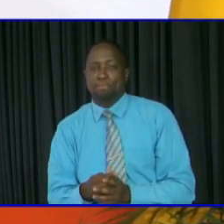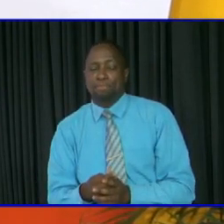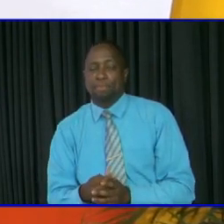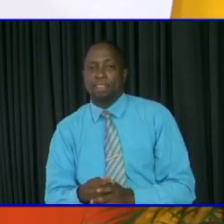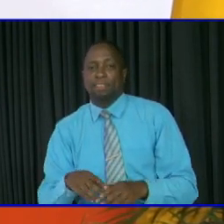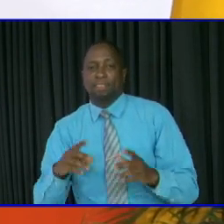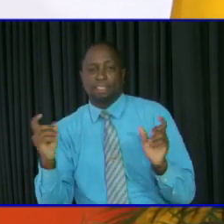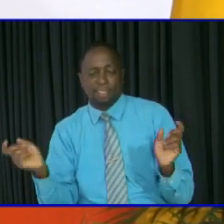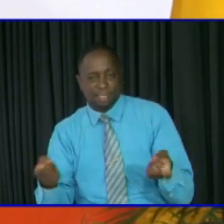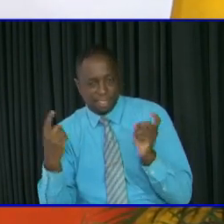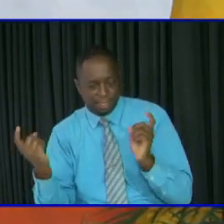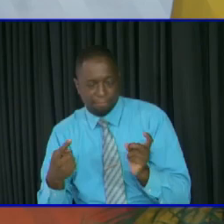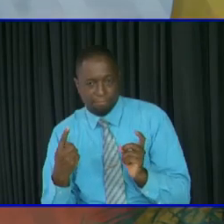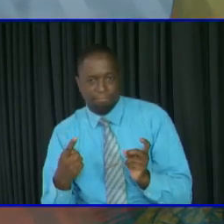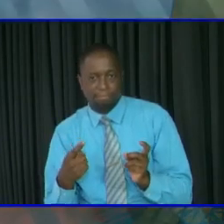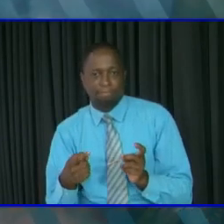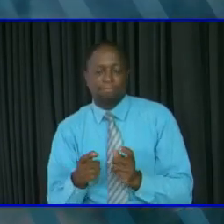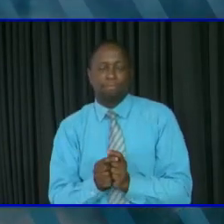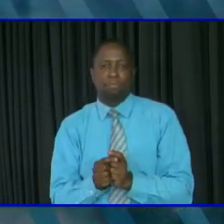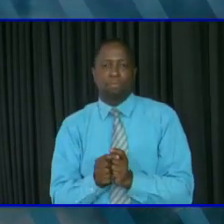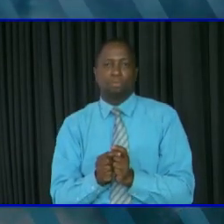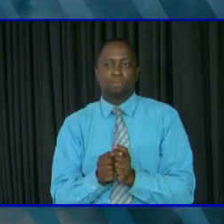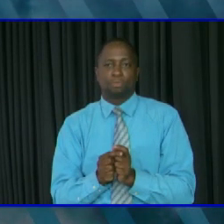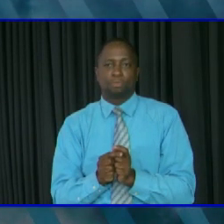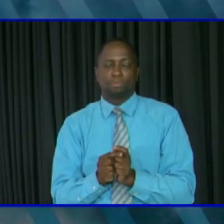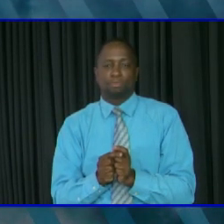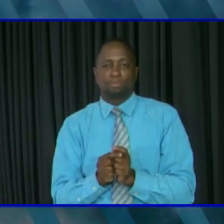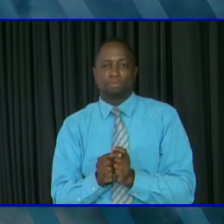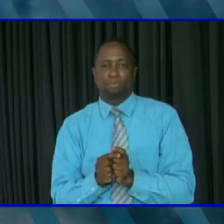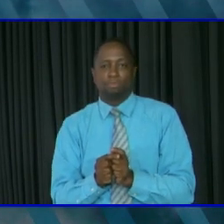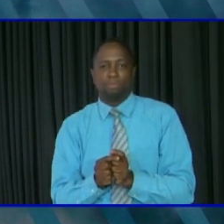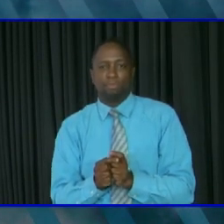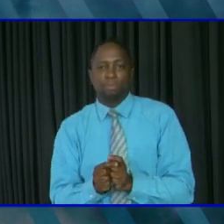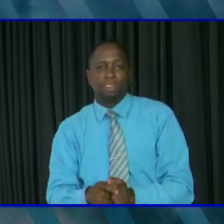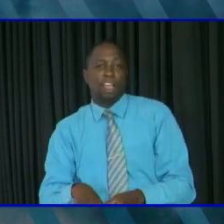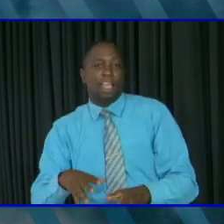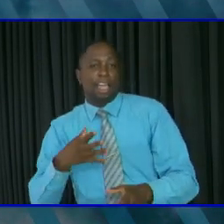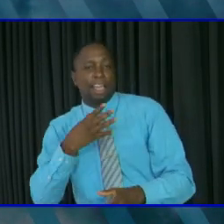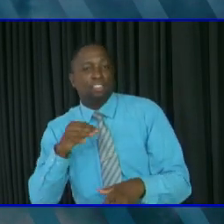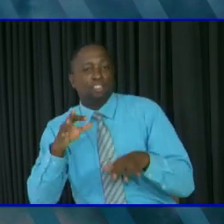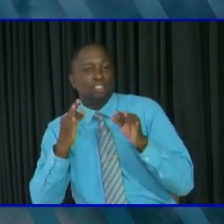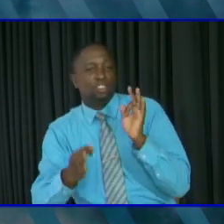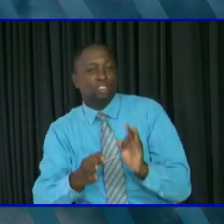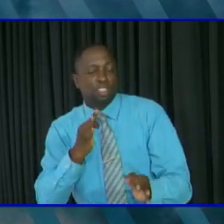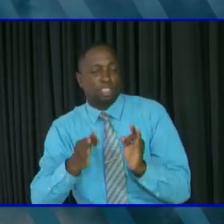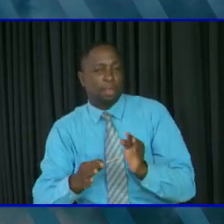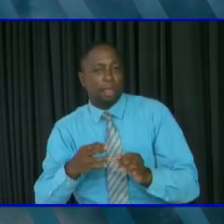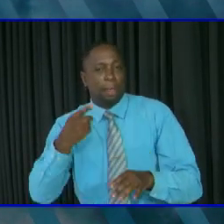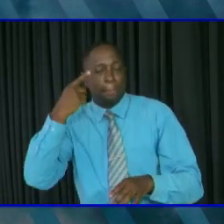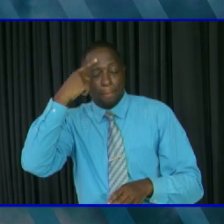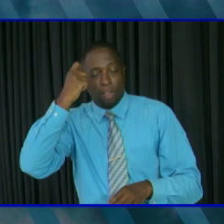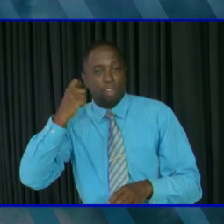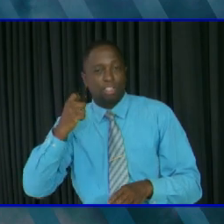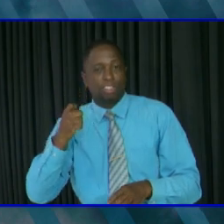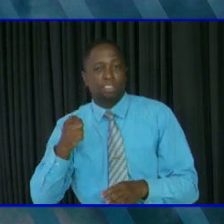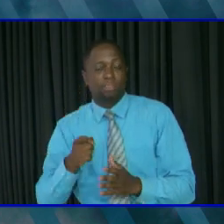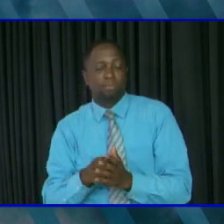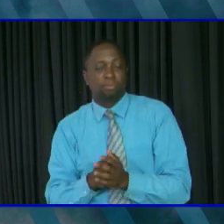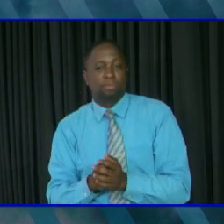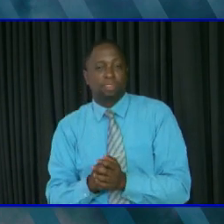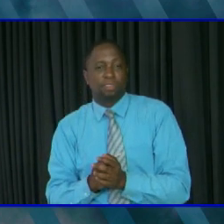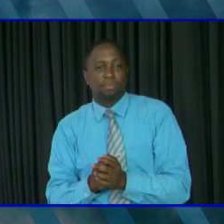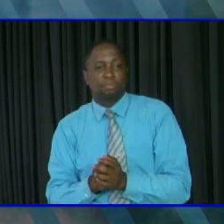because I go to my Father, and ye see me no more. Of judgment, because the prince of this world is